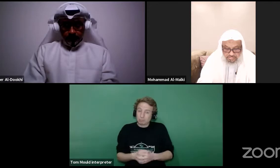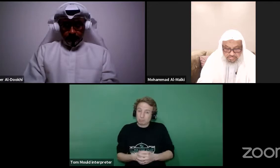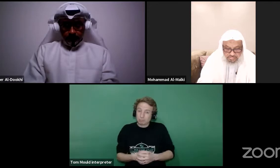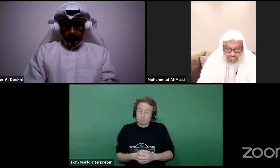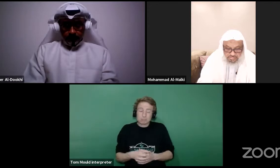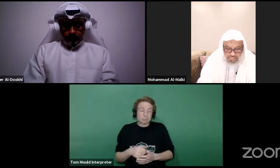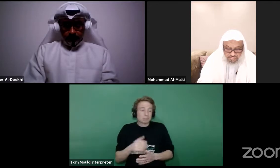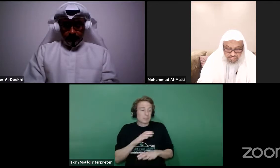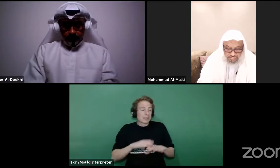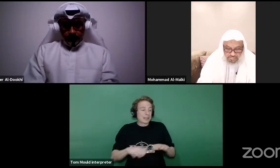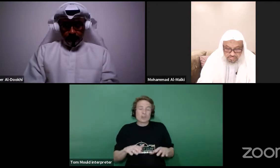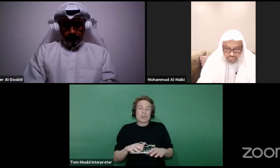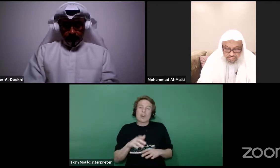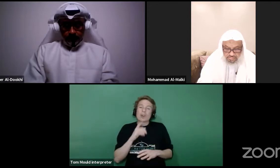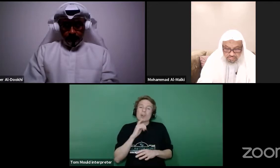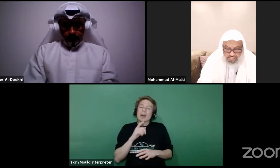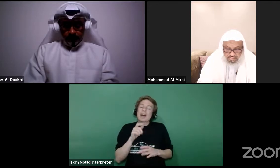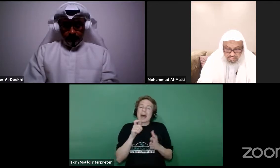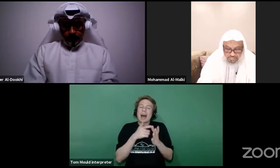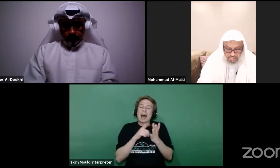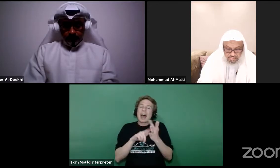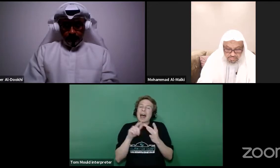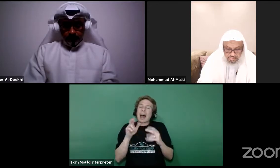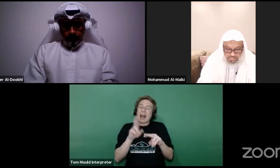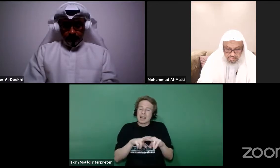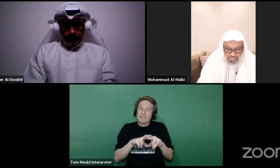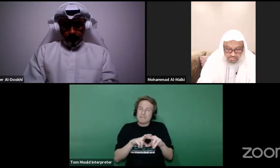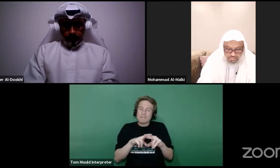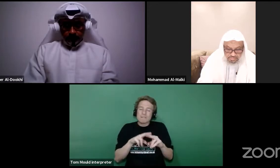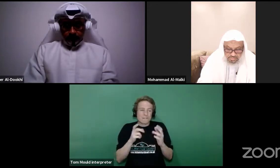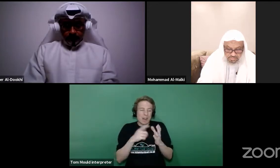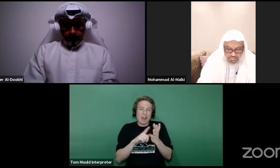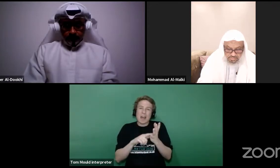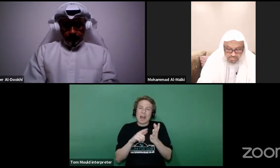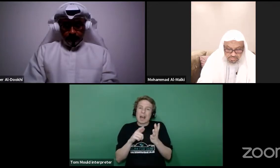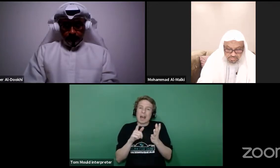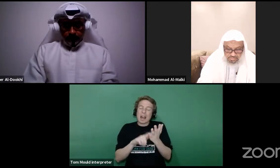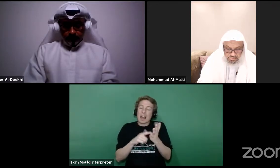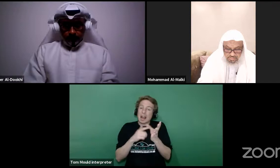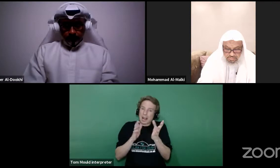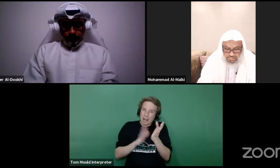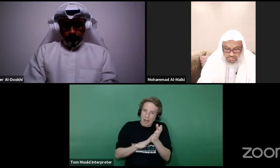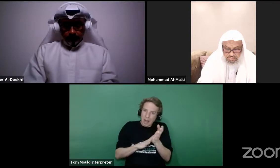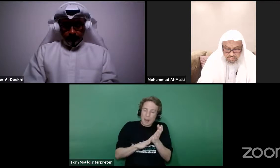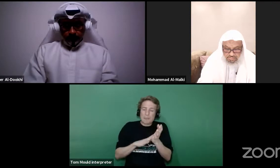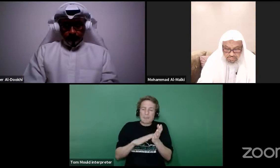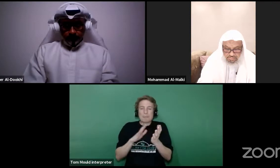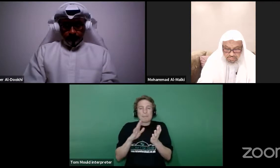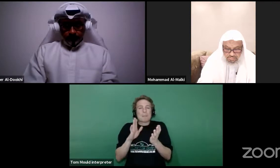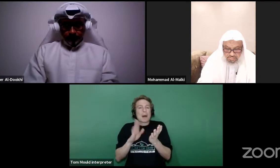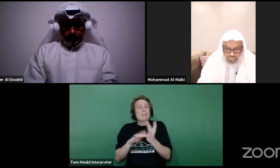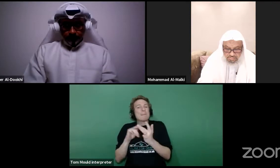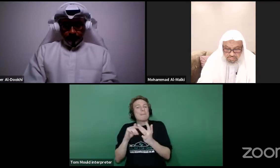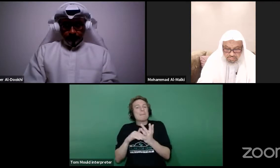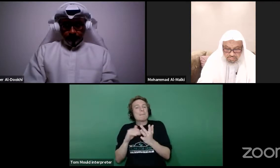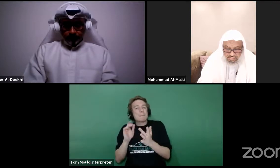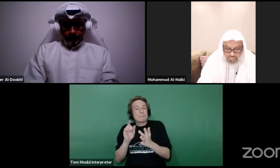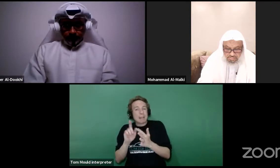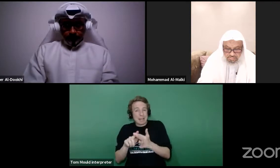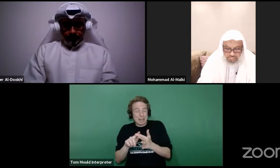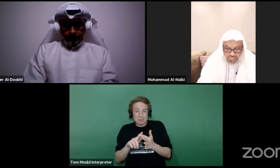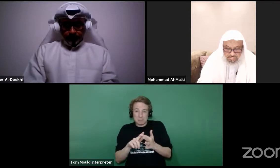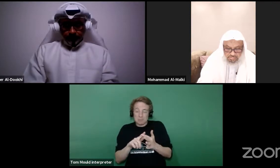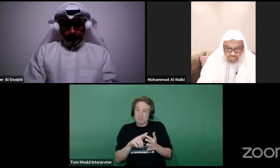letter, rather alif, the first part is a letter, the lam, the second part is a letter, and the mim, the third part